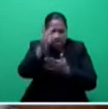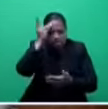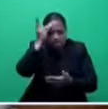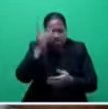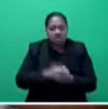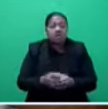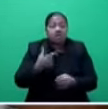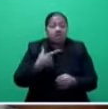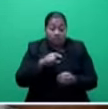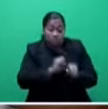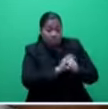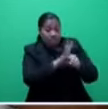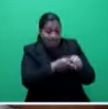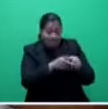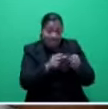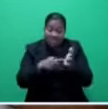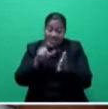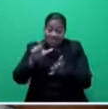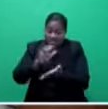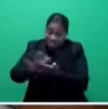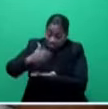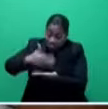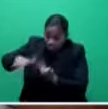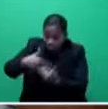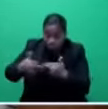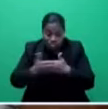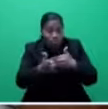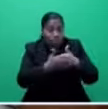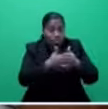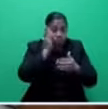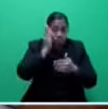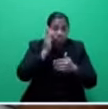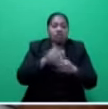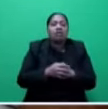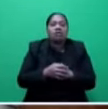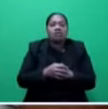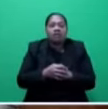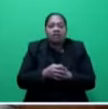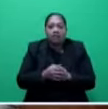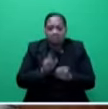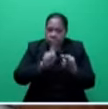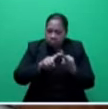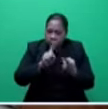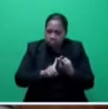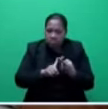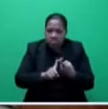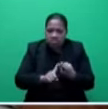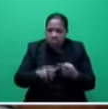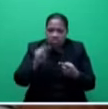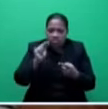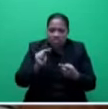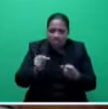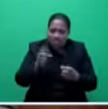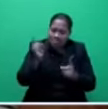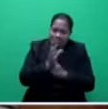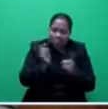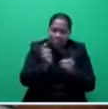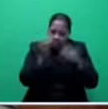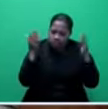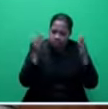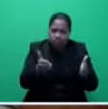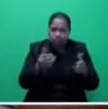and TC Herald, the decision to reopen schools in a timely manner is one that requires great thought and consideration. As the Honourable Prime